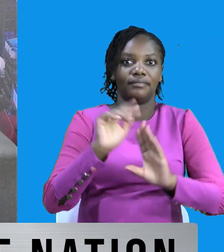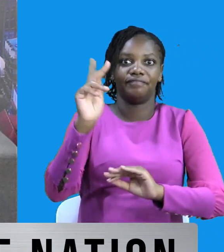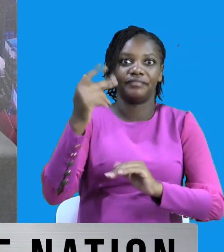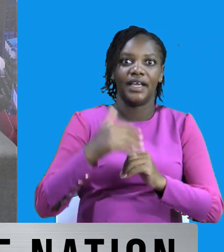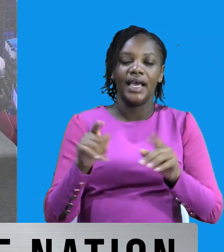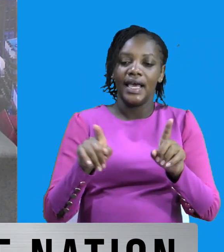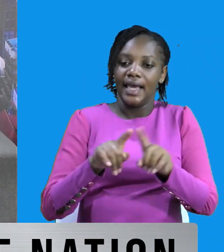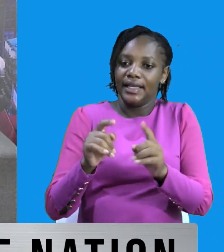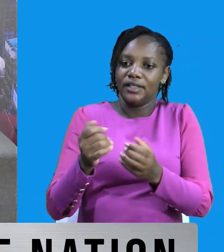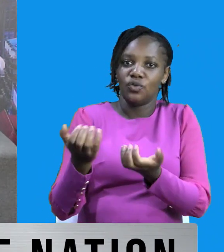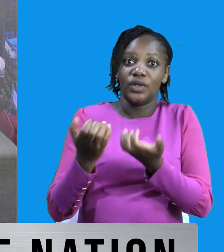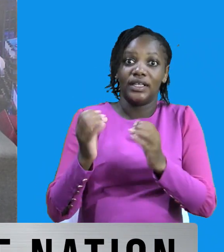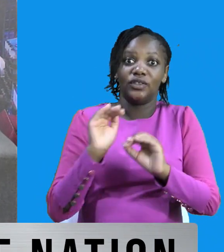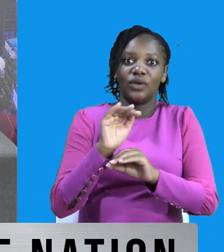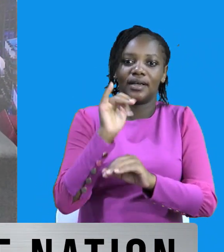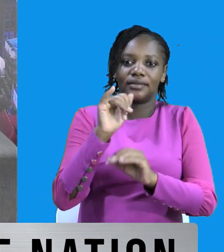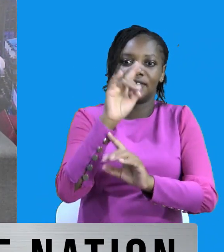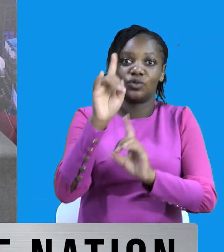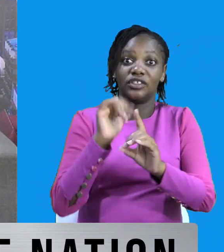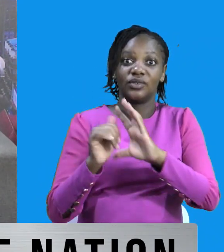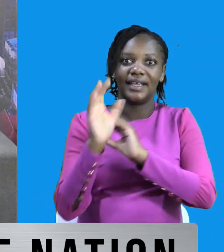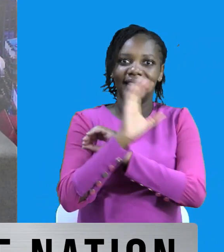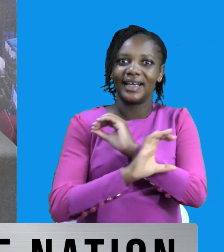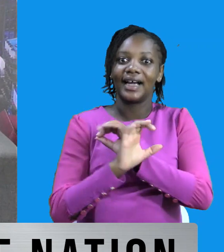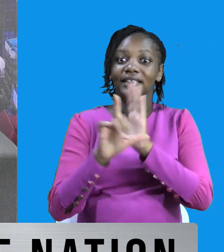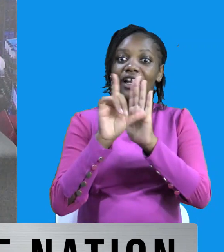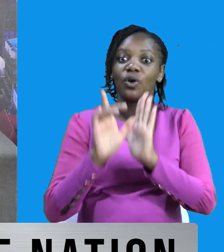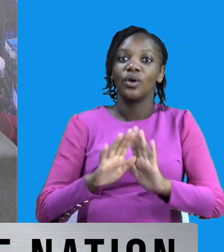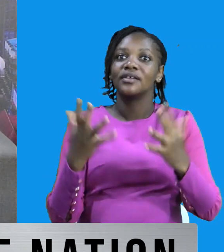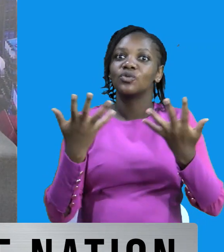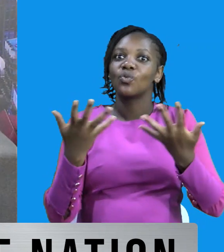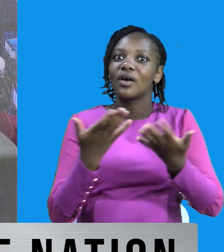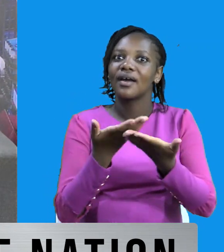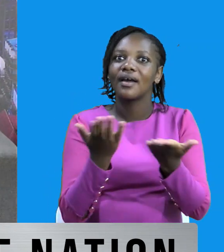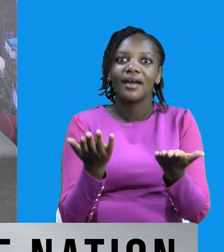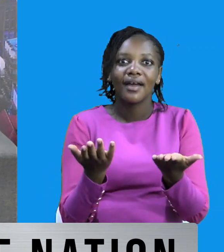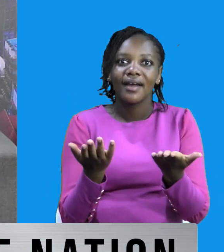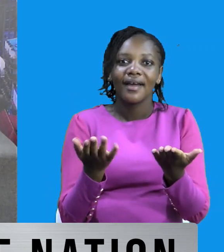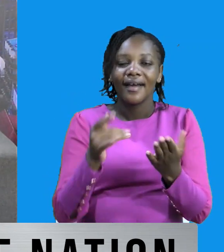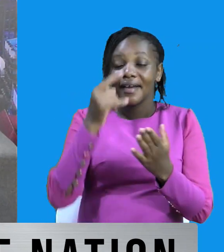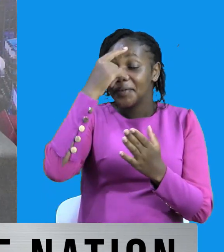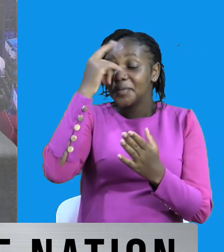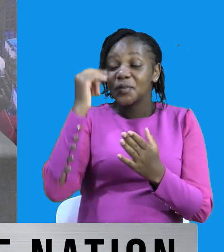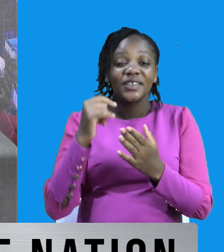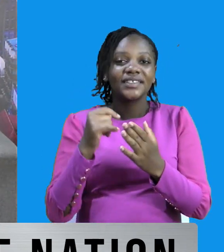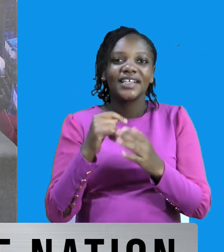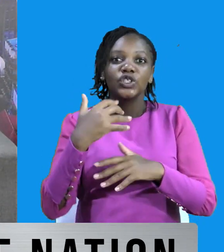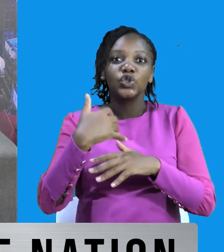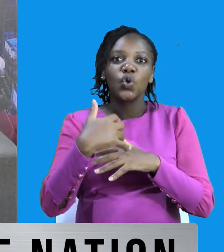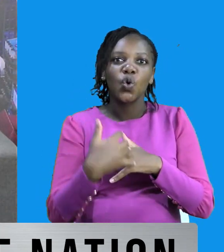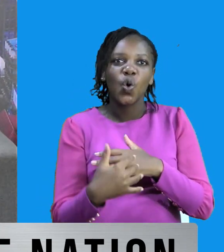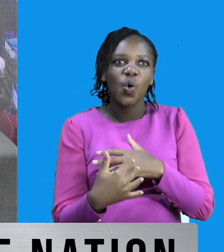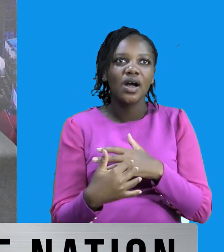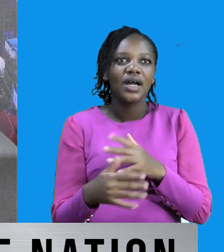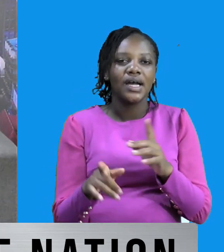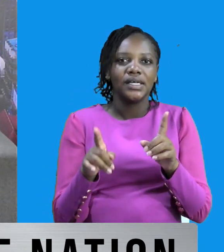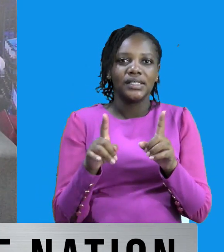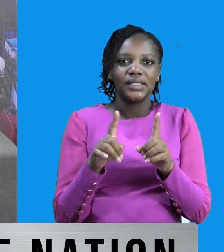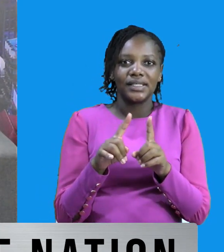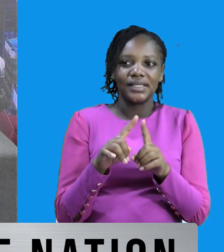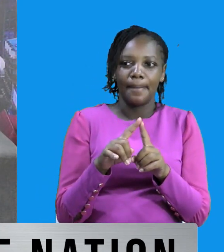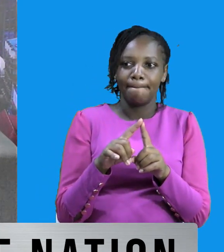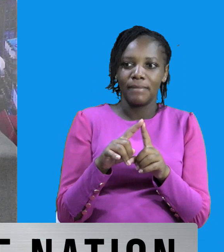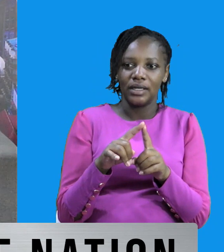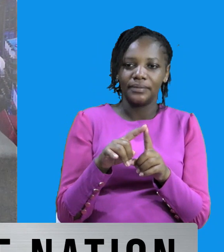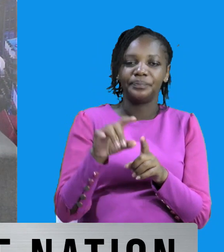need to ask our questions in this country. Lawyers, where are you? He has been supported by Mike Sonko and